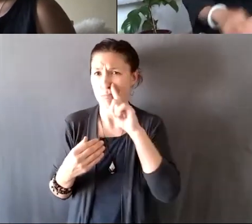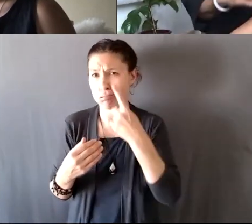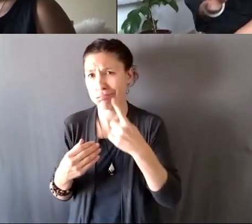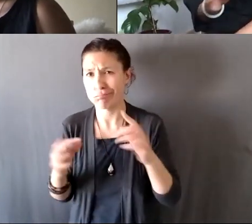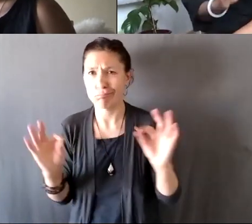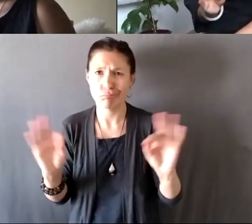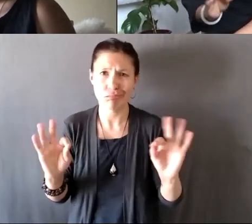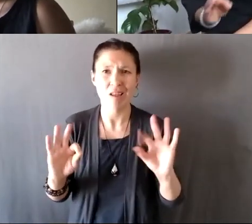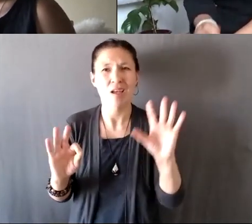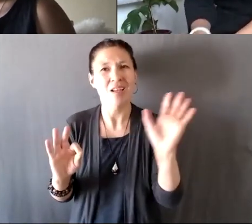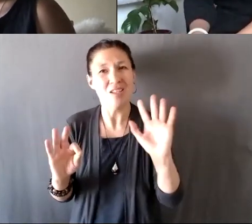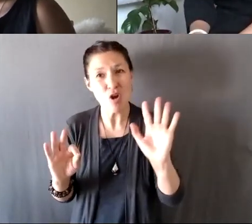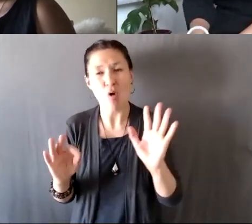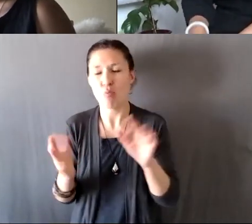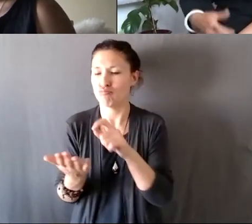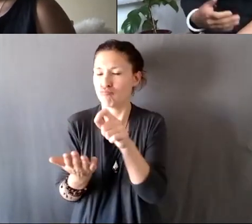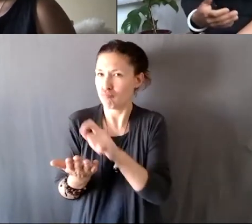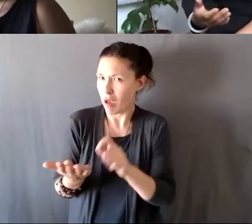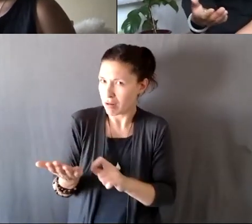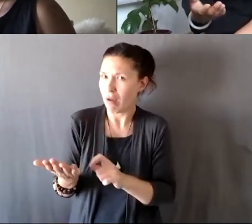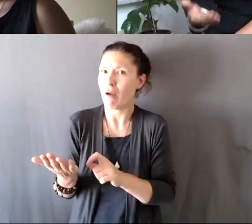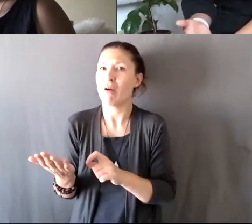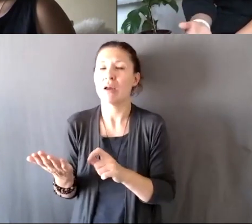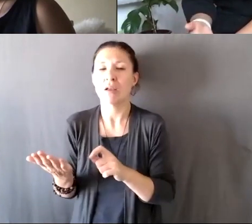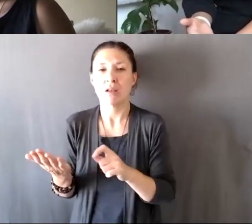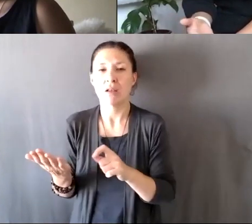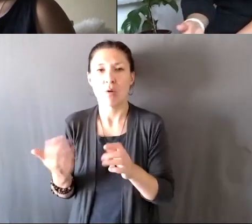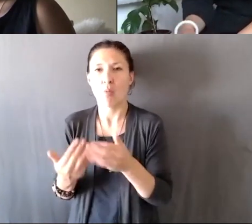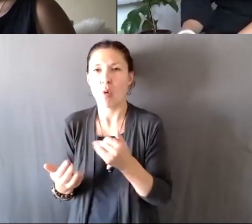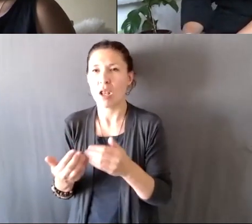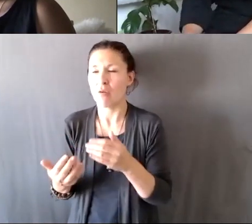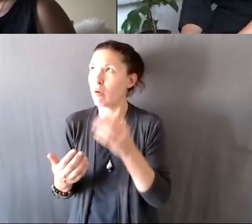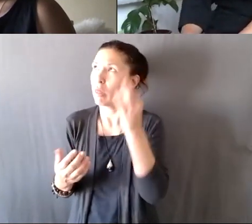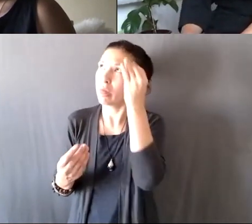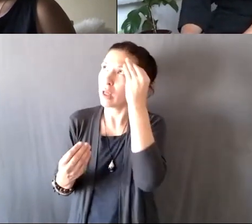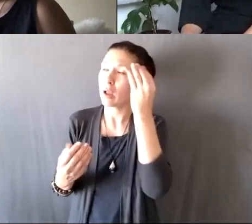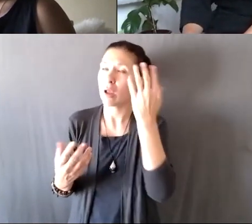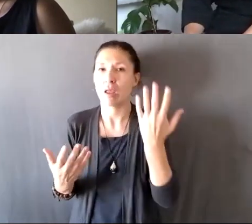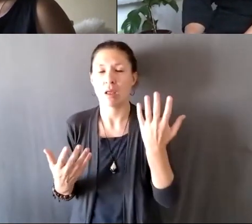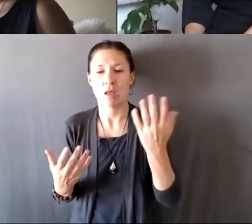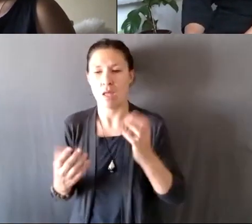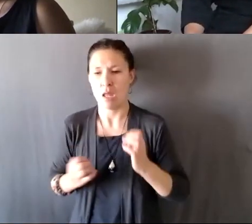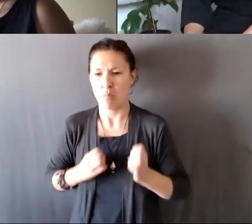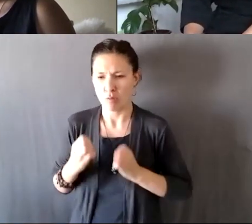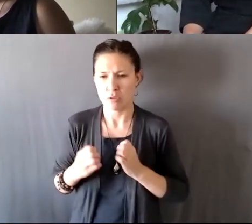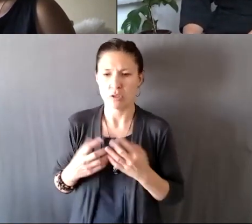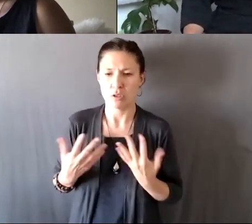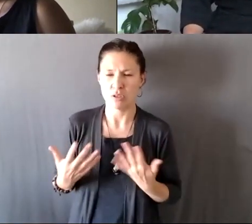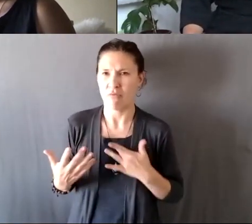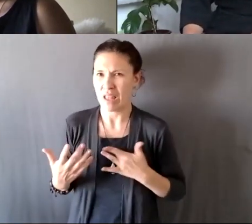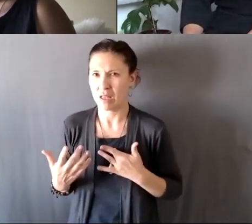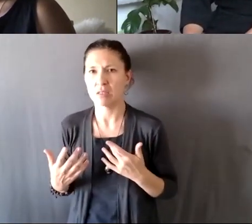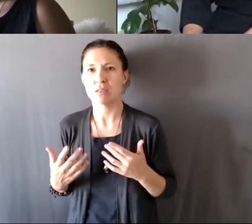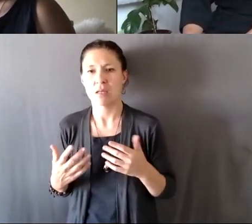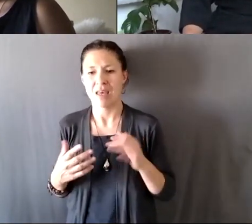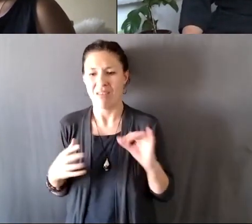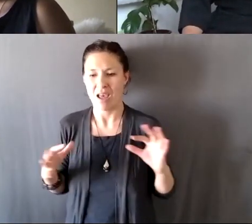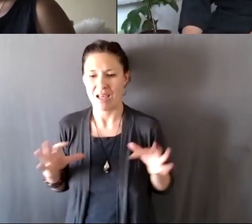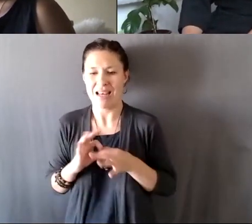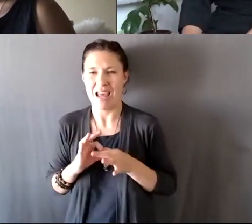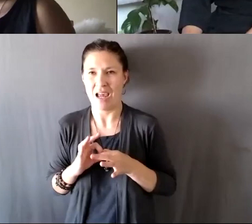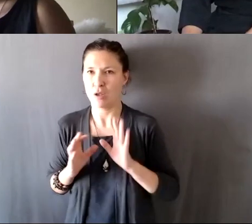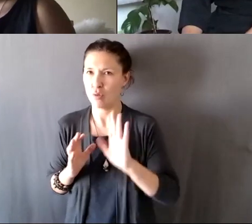without judgment, writing down everything to reconnect to yourself and your truths. So that's really